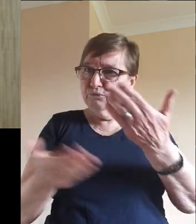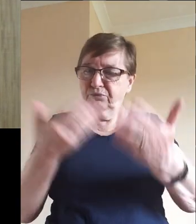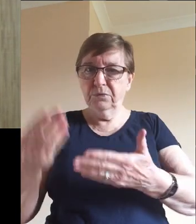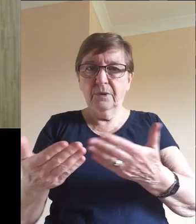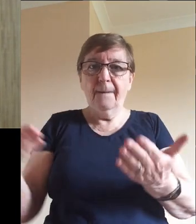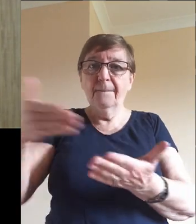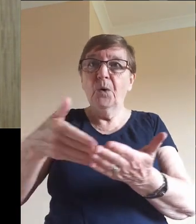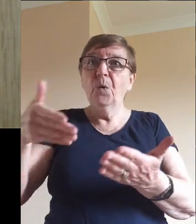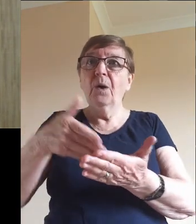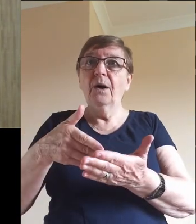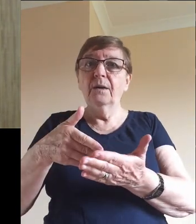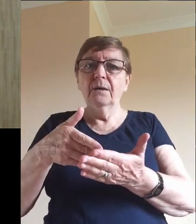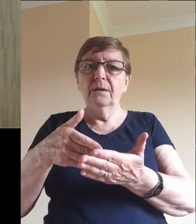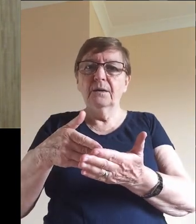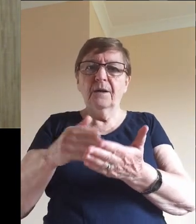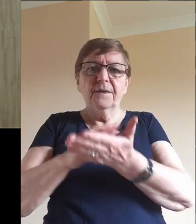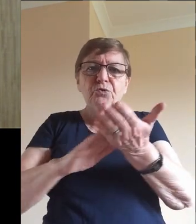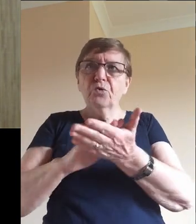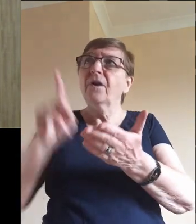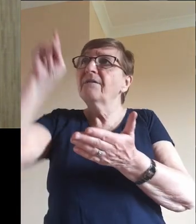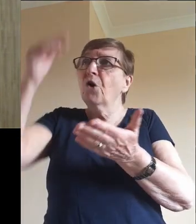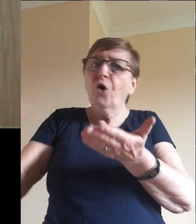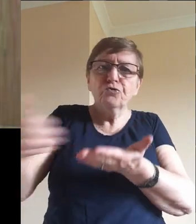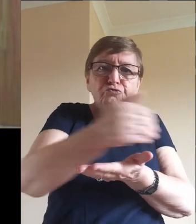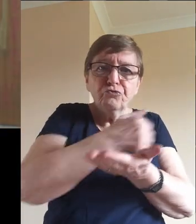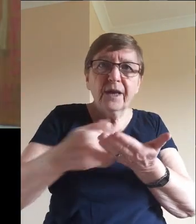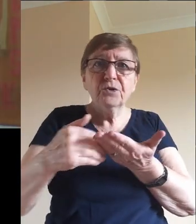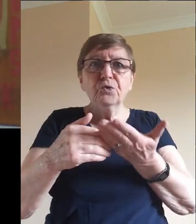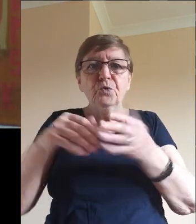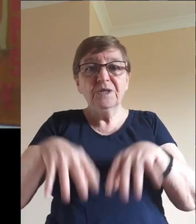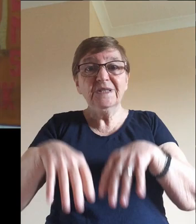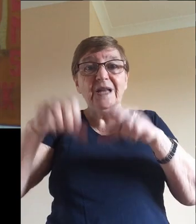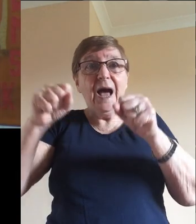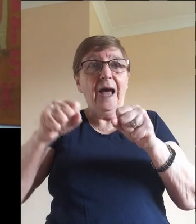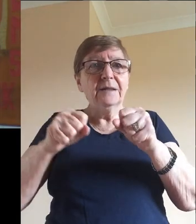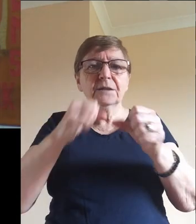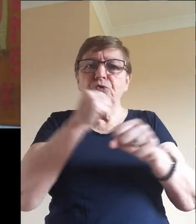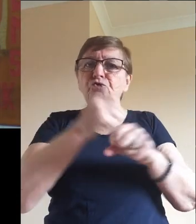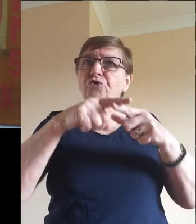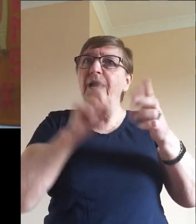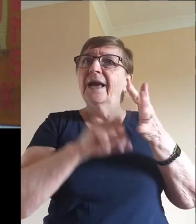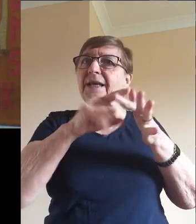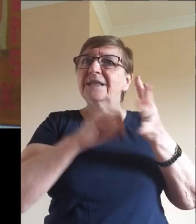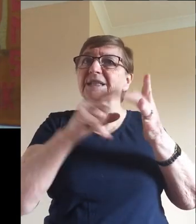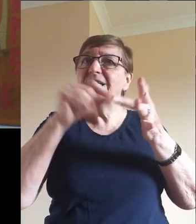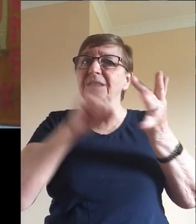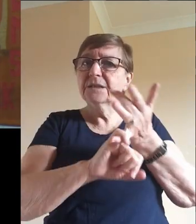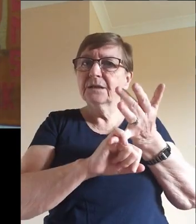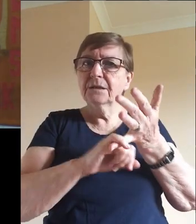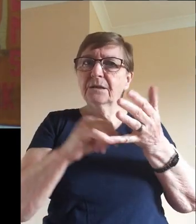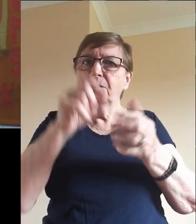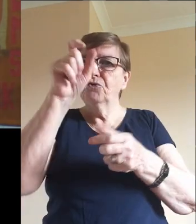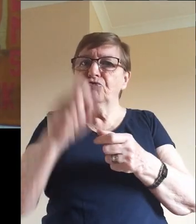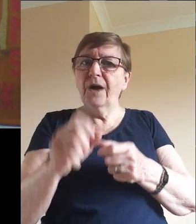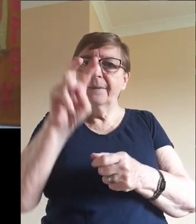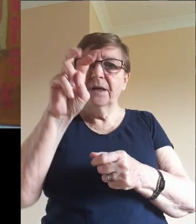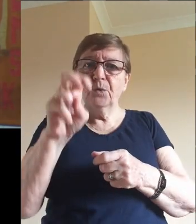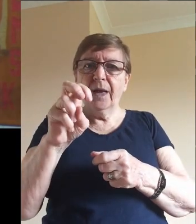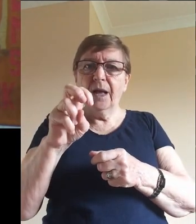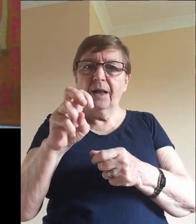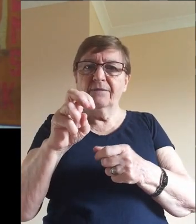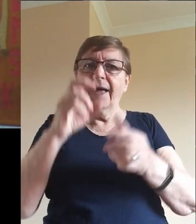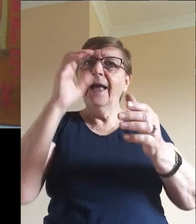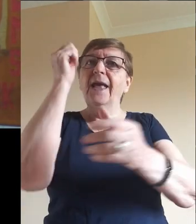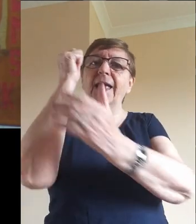The story of God's rescue in the world begins with a barren woman. Back in Genesis chapter 12, the wife of